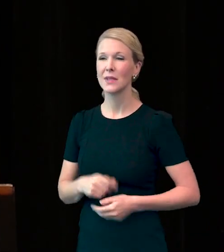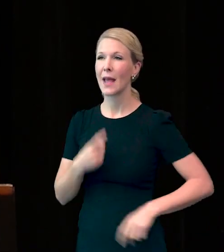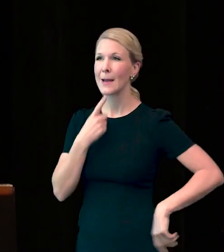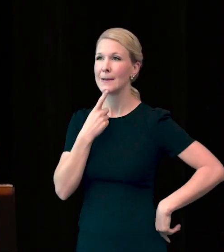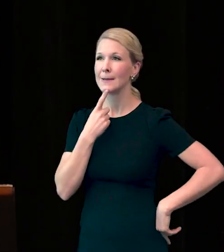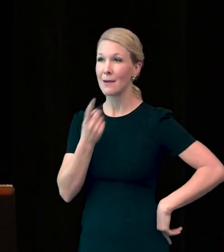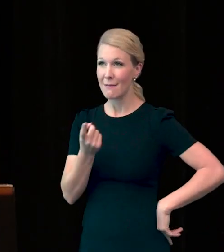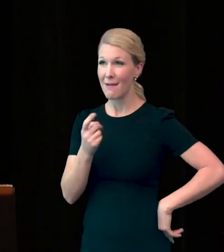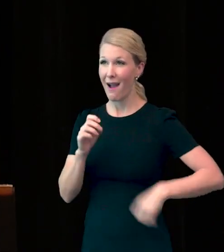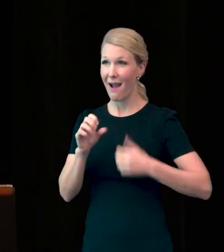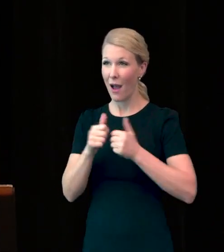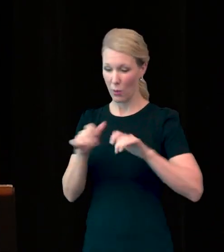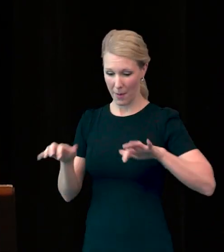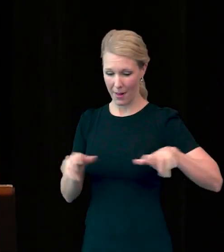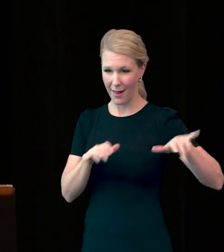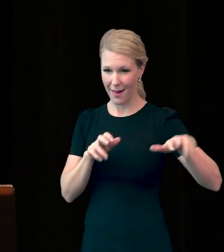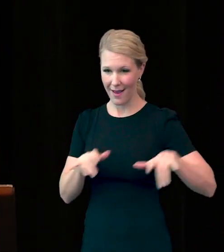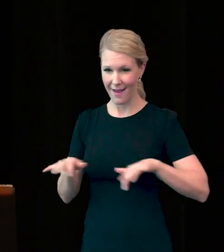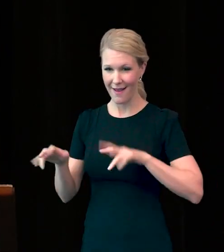said,